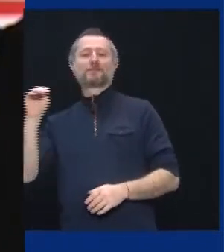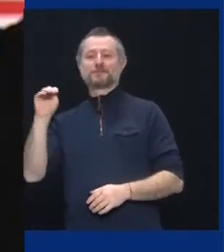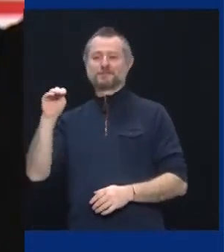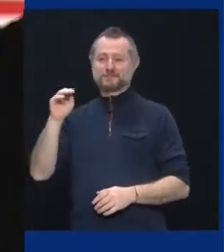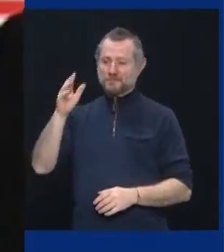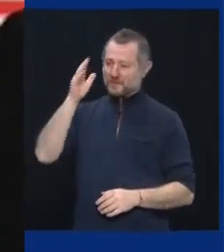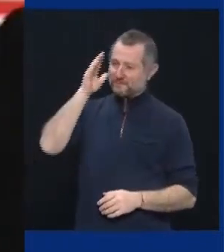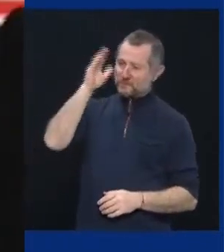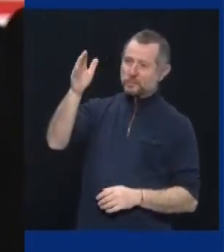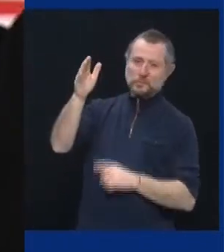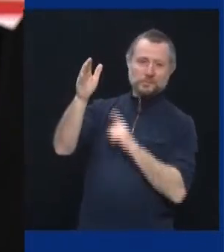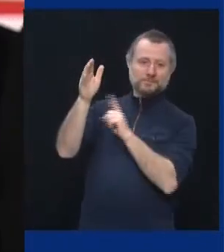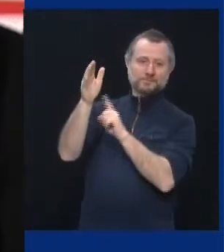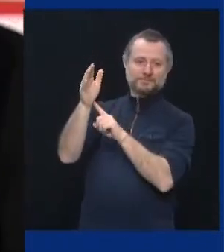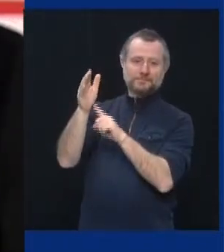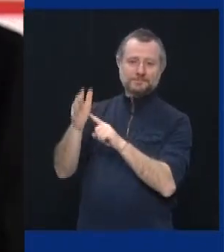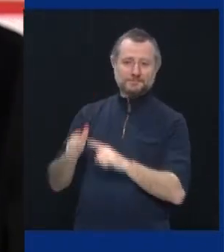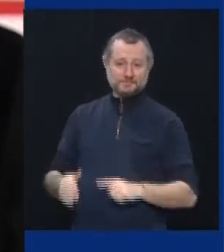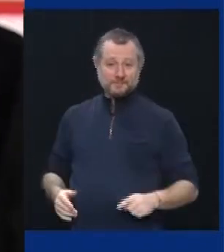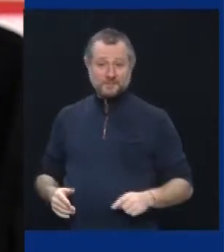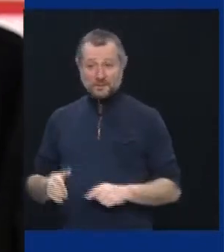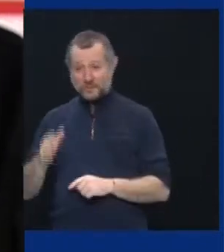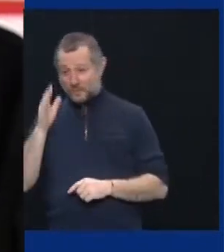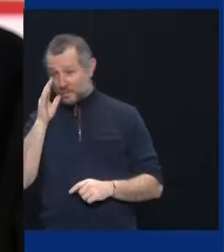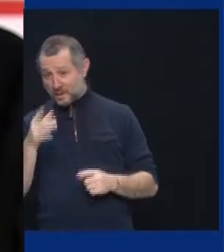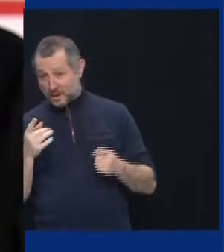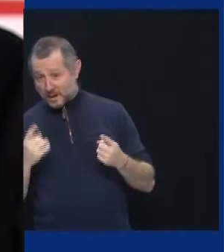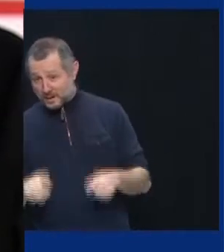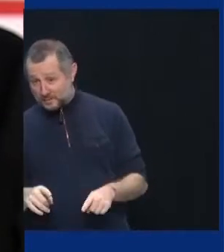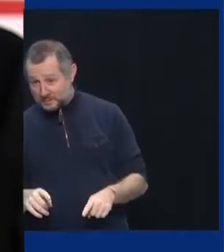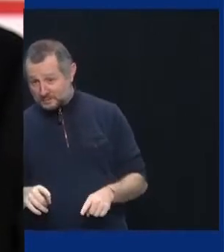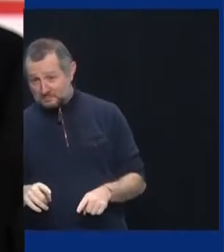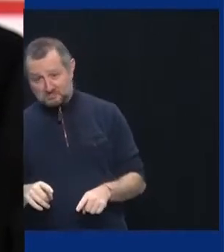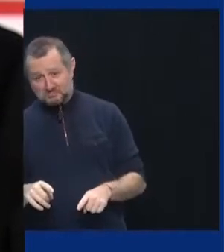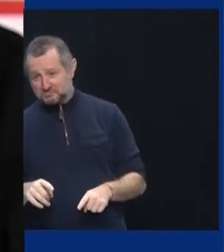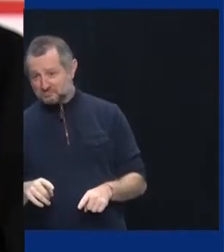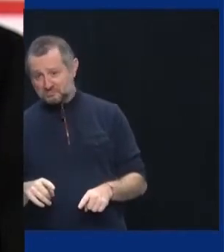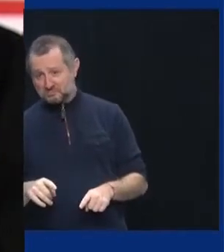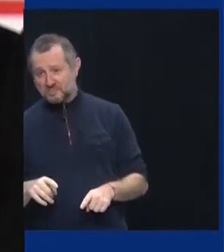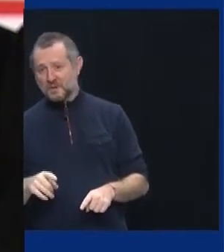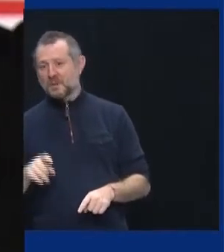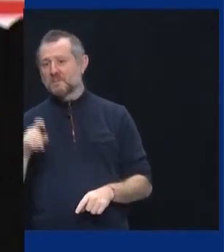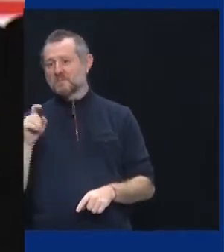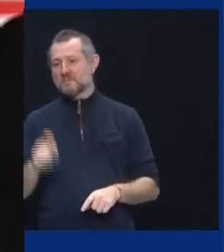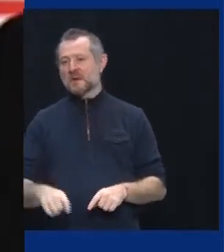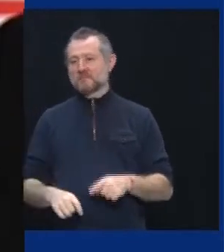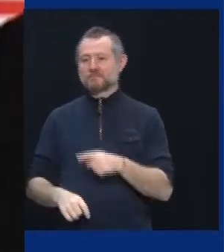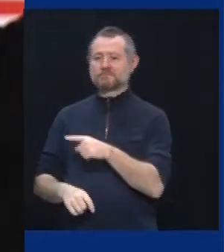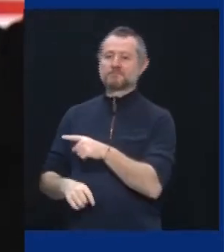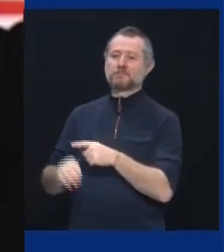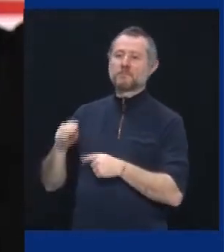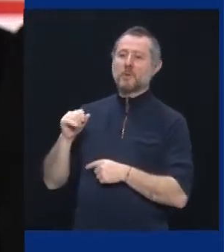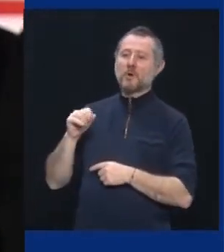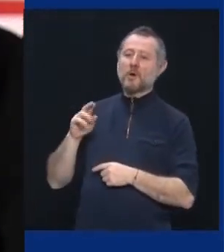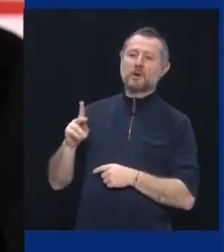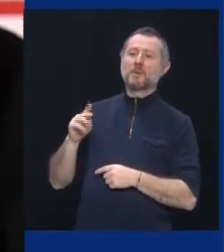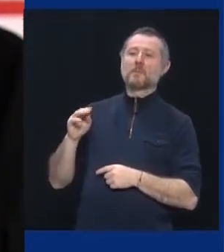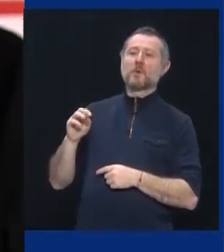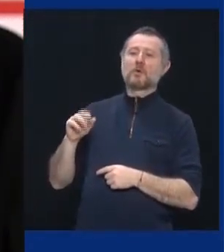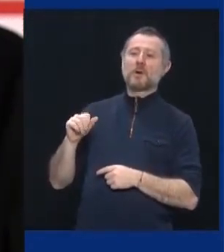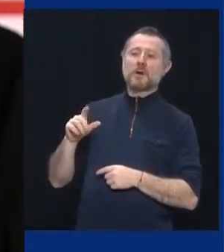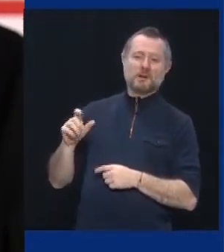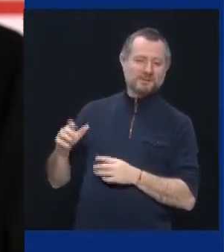happen, but for Mark Morial's leadership and vision and capacity, and it does not